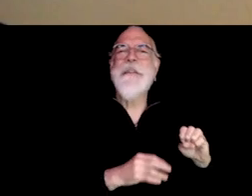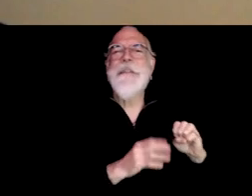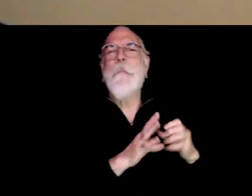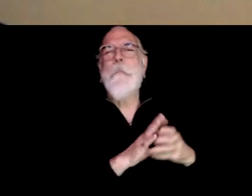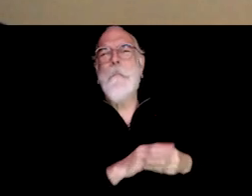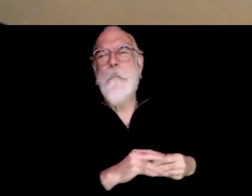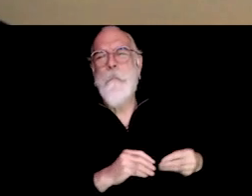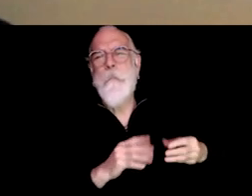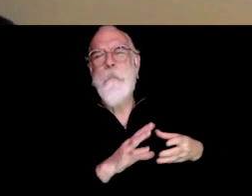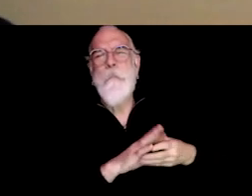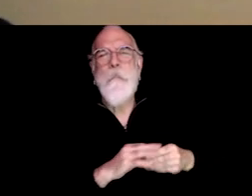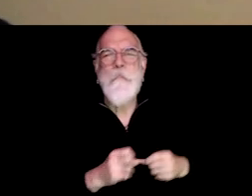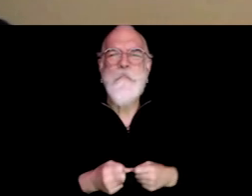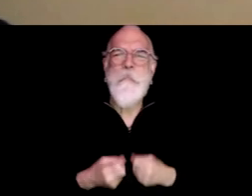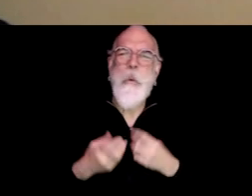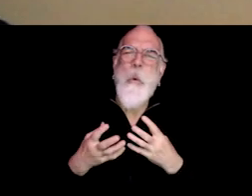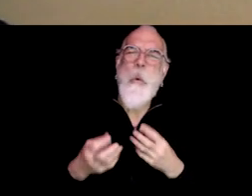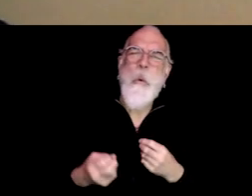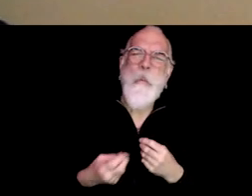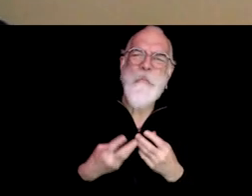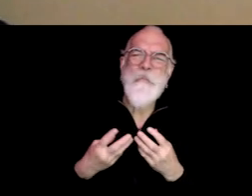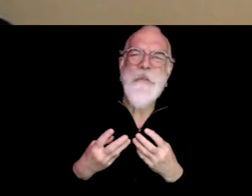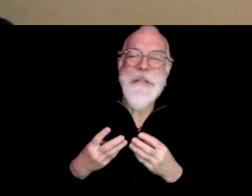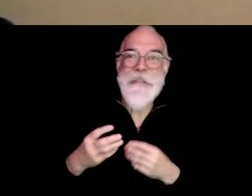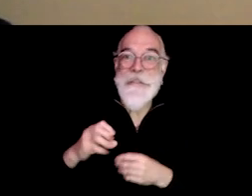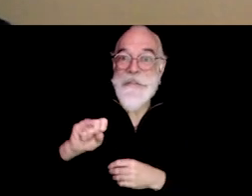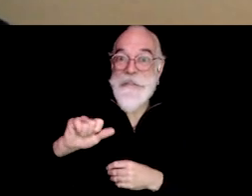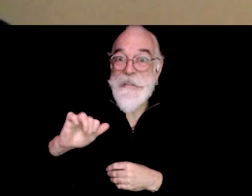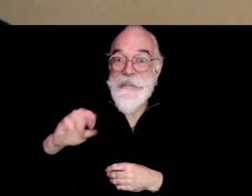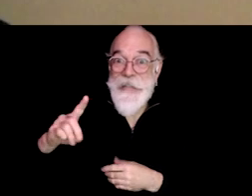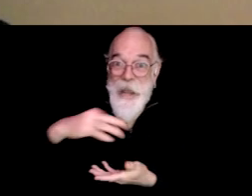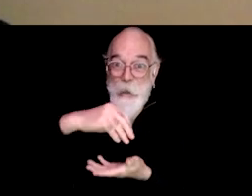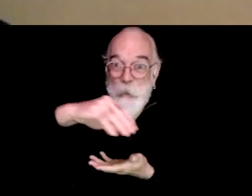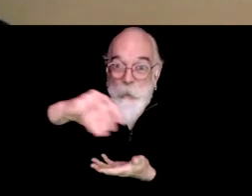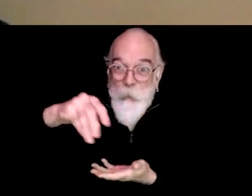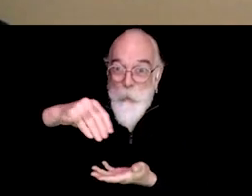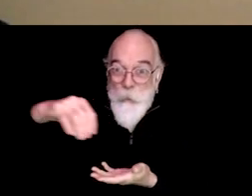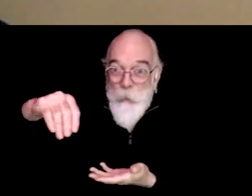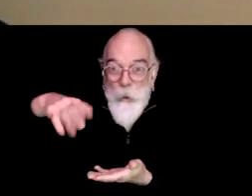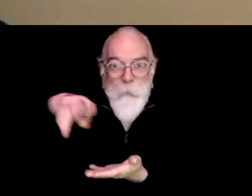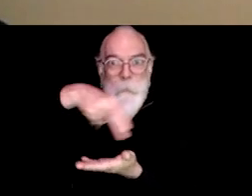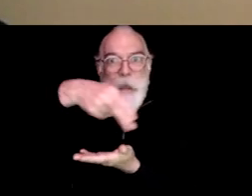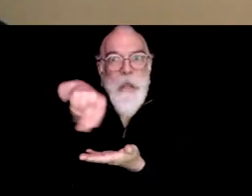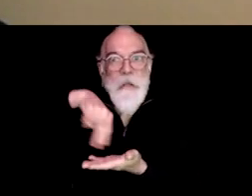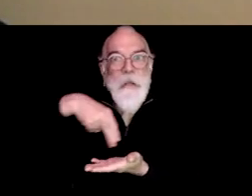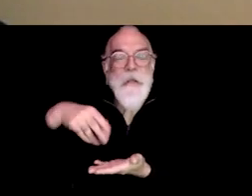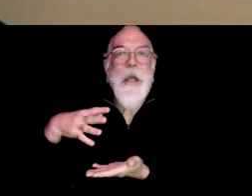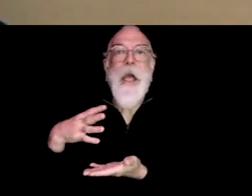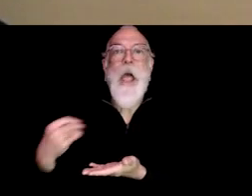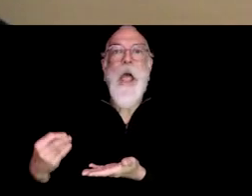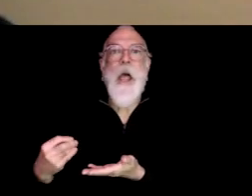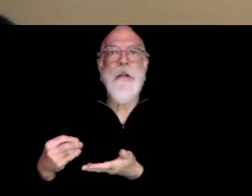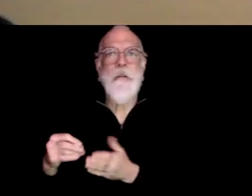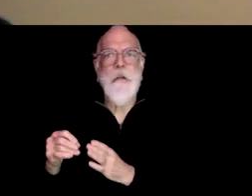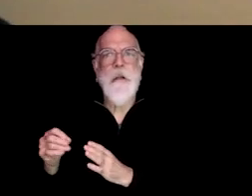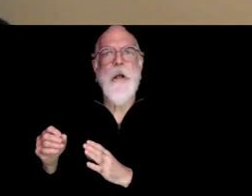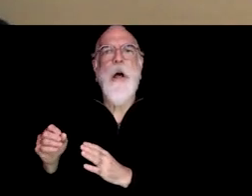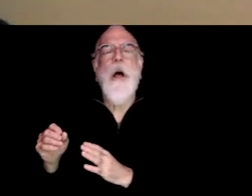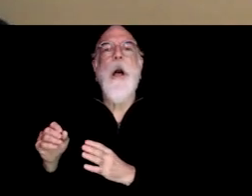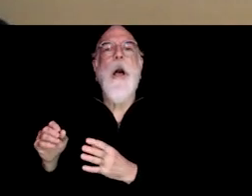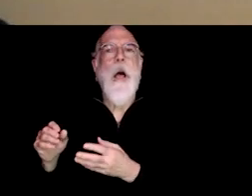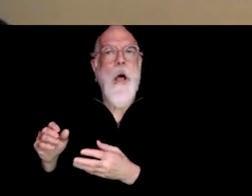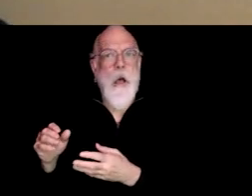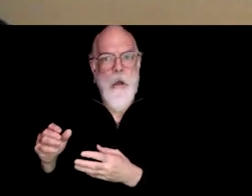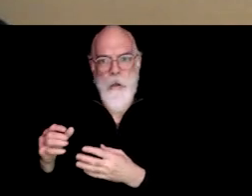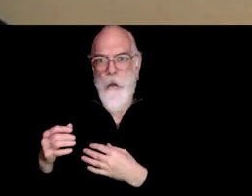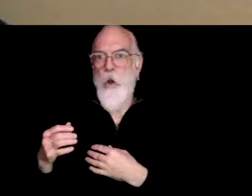sand paintings, medicinal plants, and more, all of which are connected. So